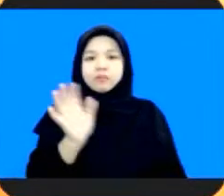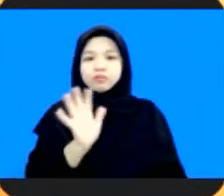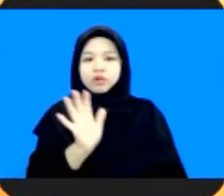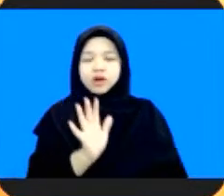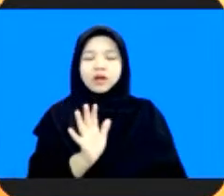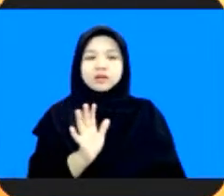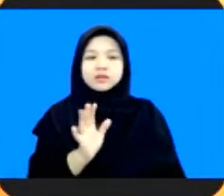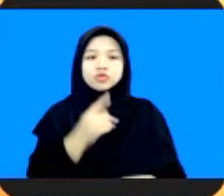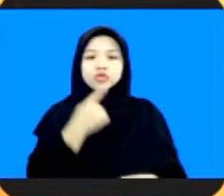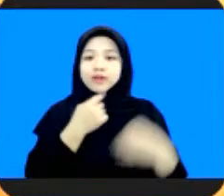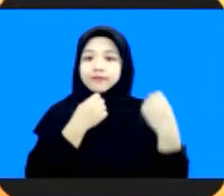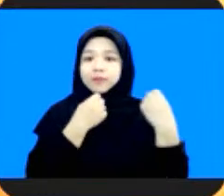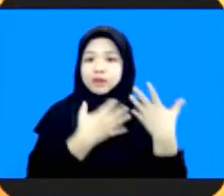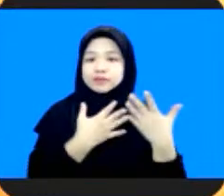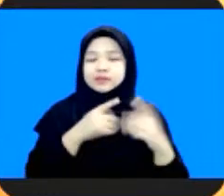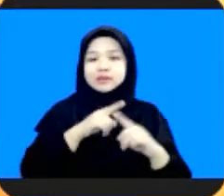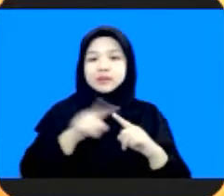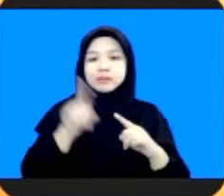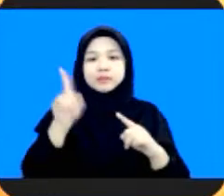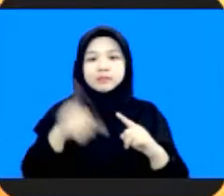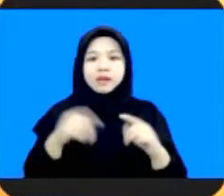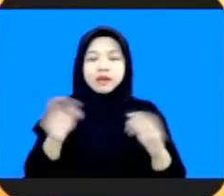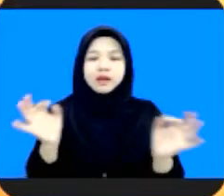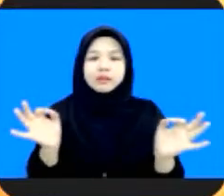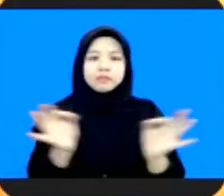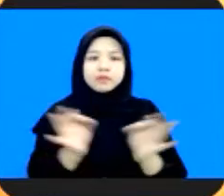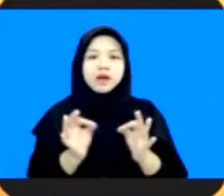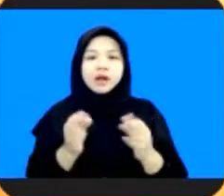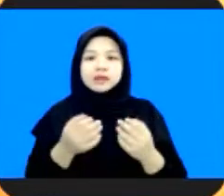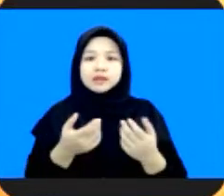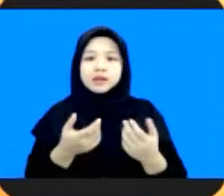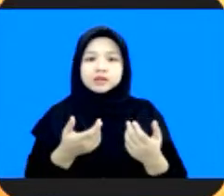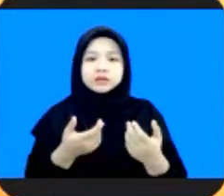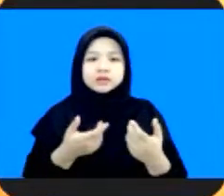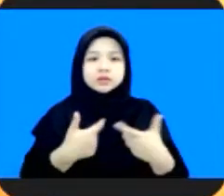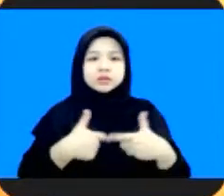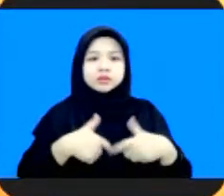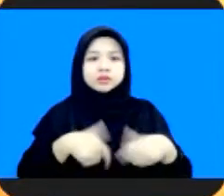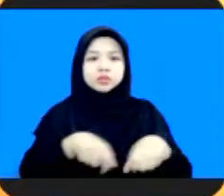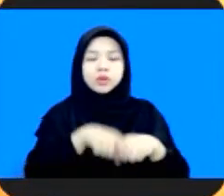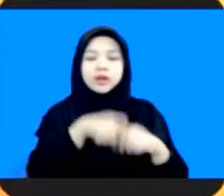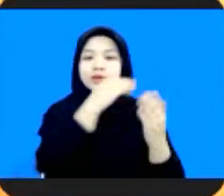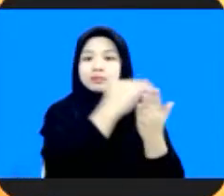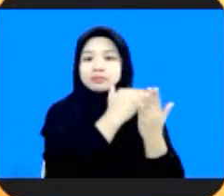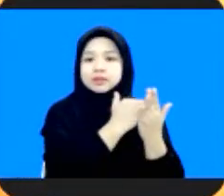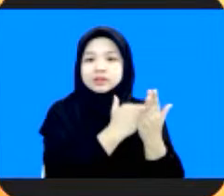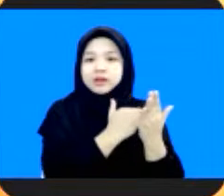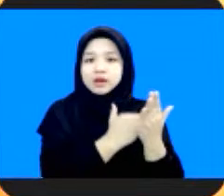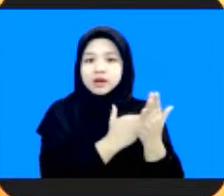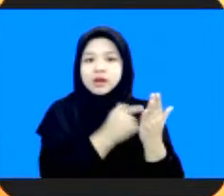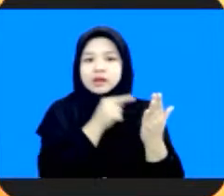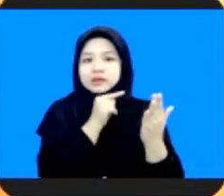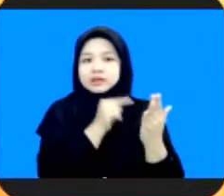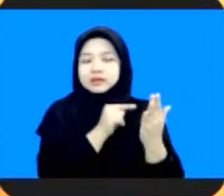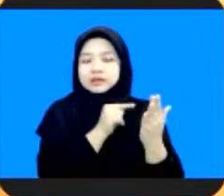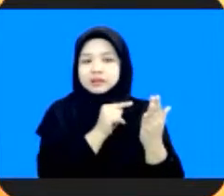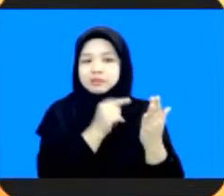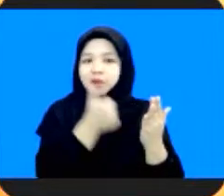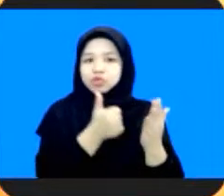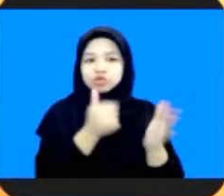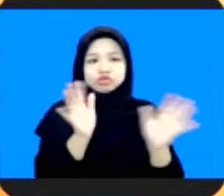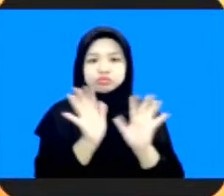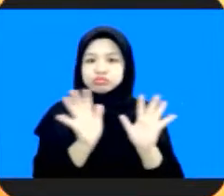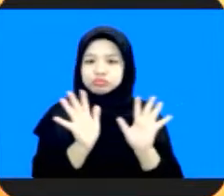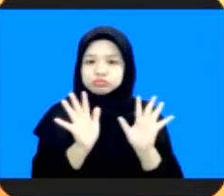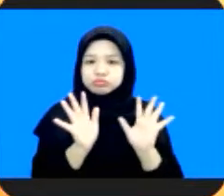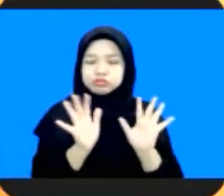approach to disinformation is a bad idea. Because if you really look at the disinformation